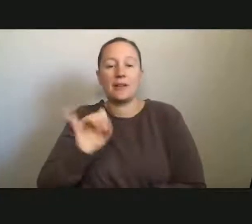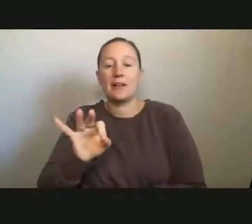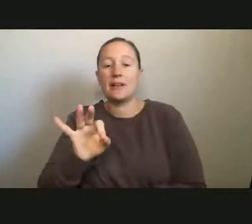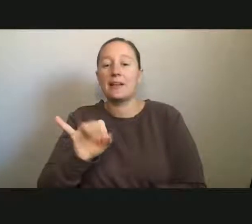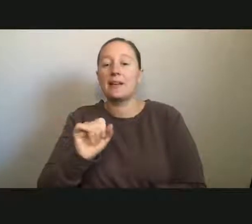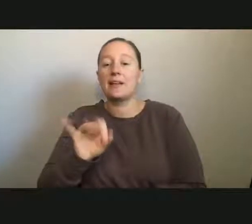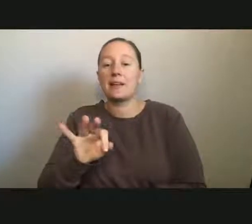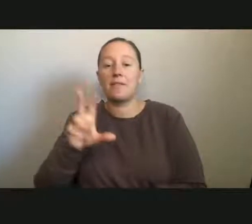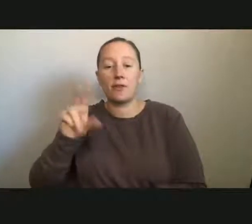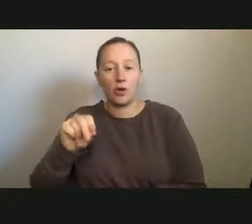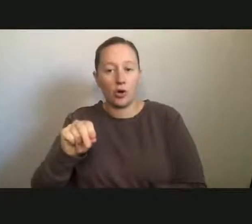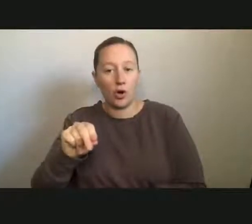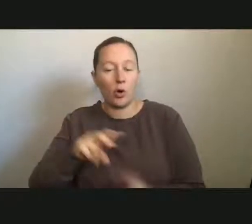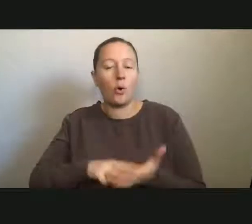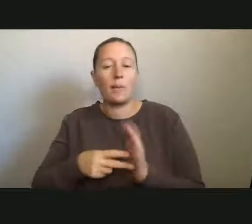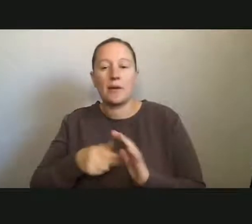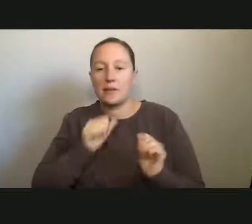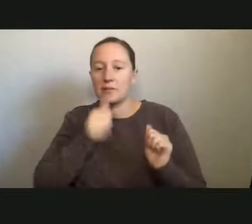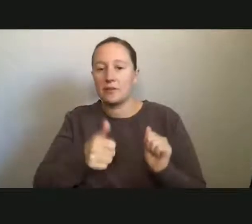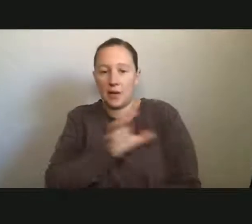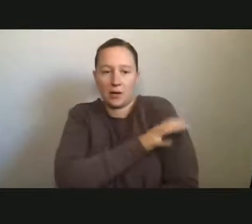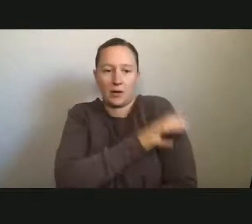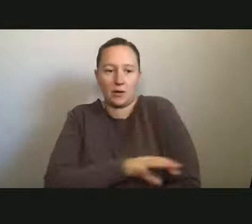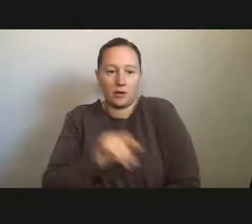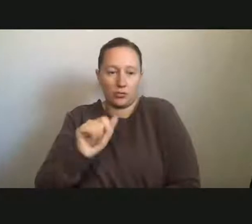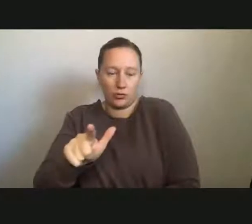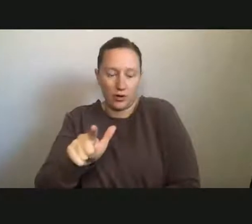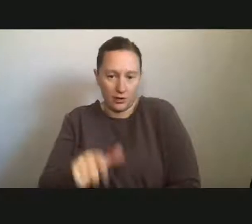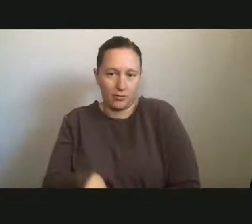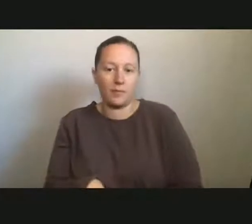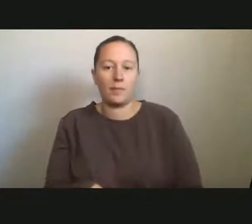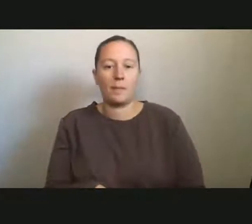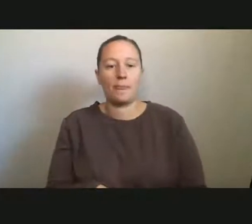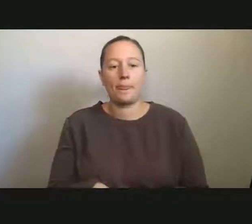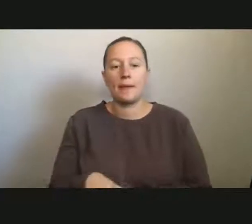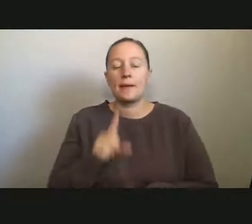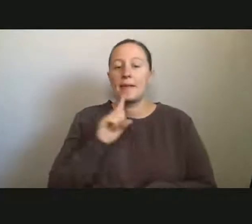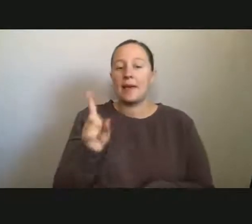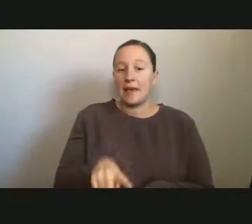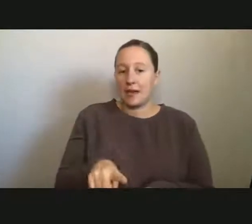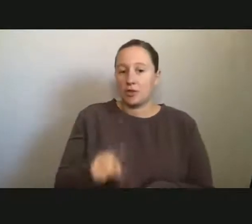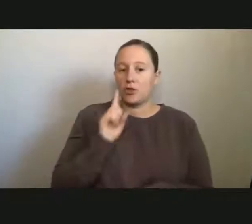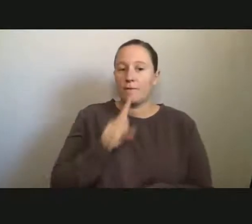of them, it's not a clinical trial by definition. The answers to